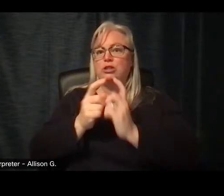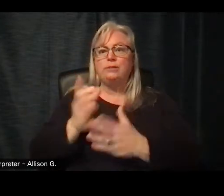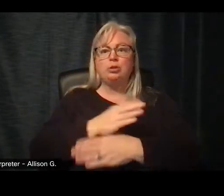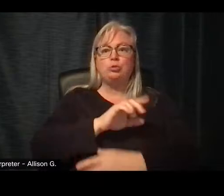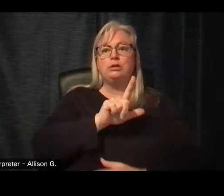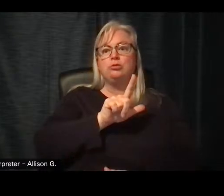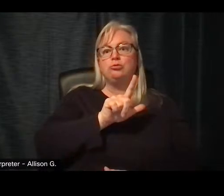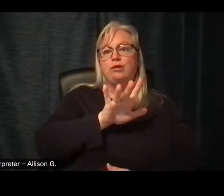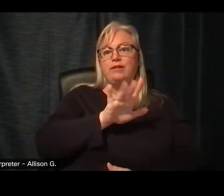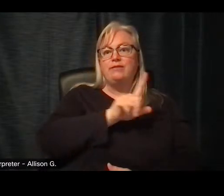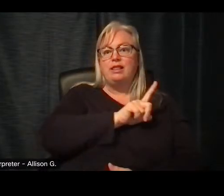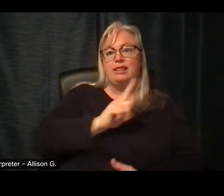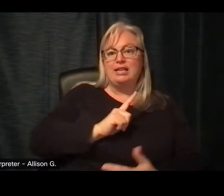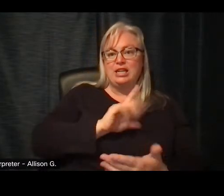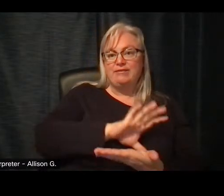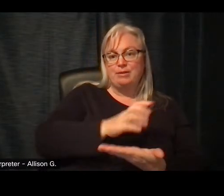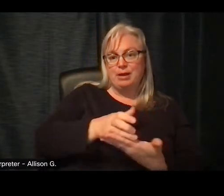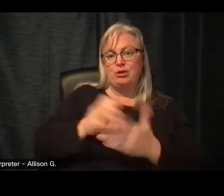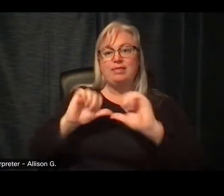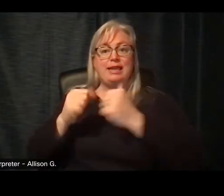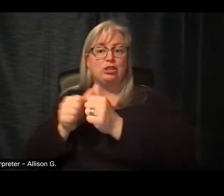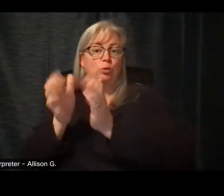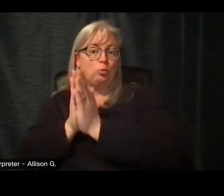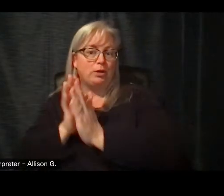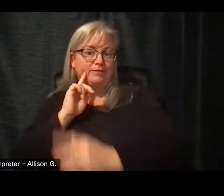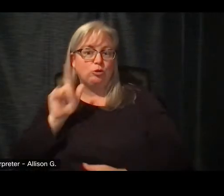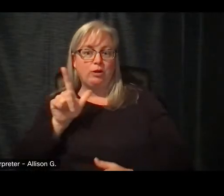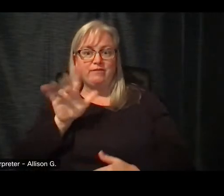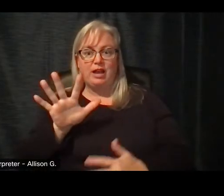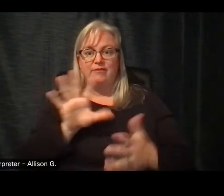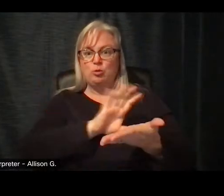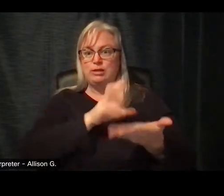legislative amount and the agency request for 25.